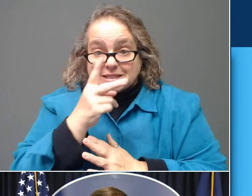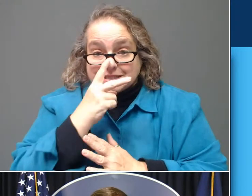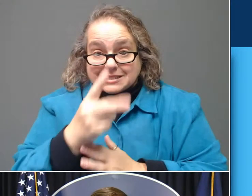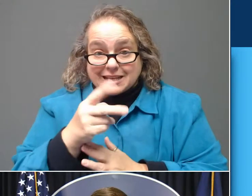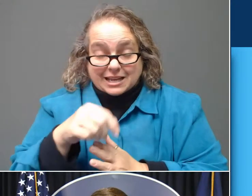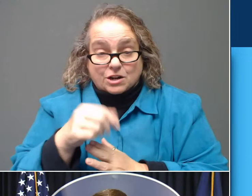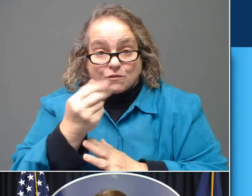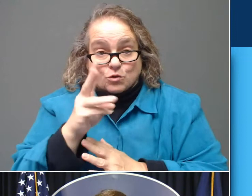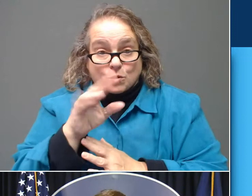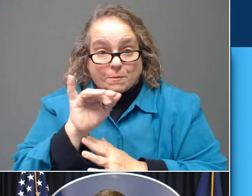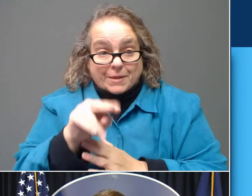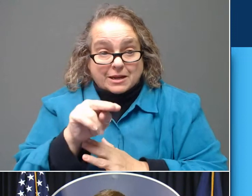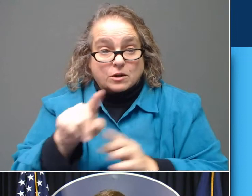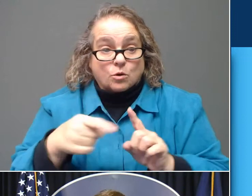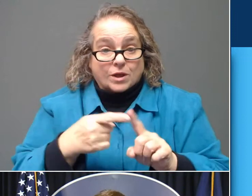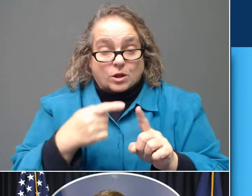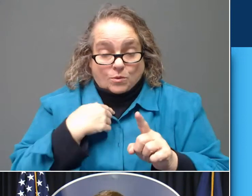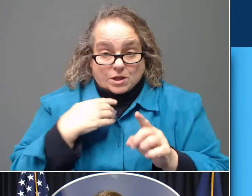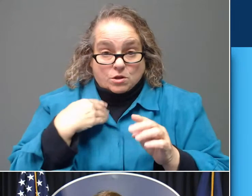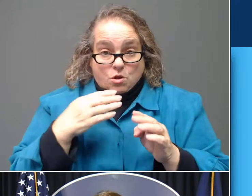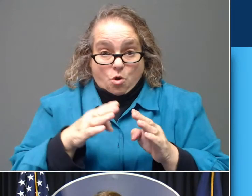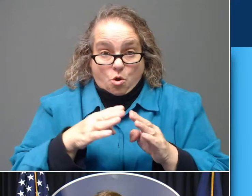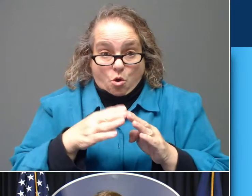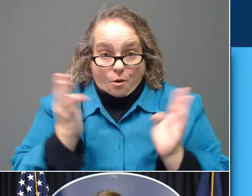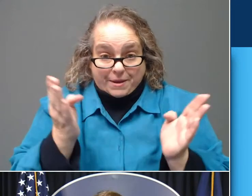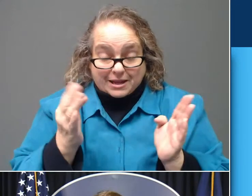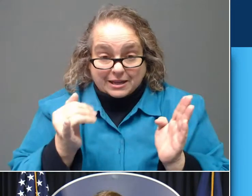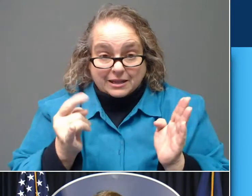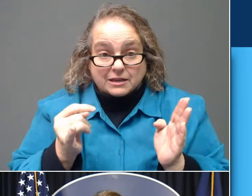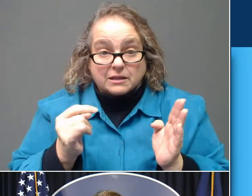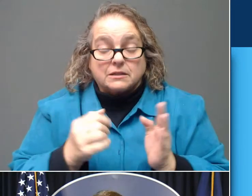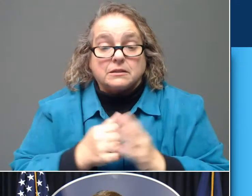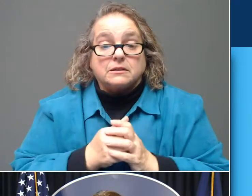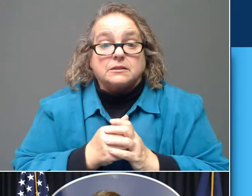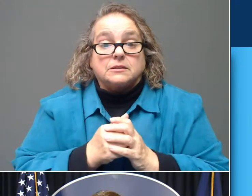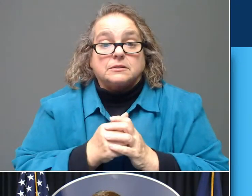when we unveil our